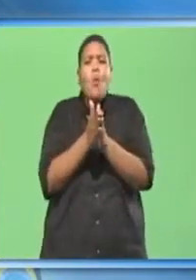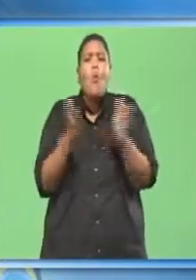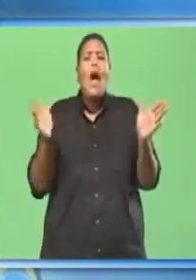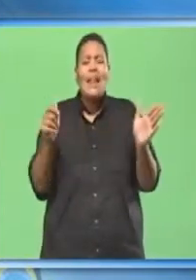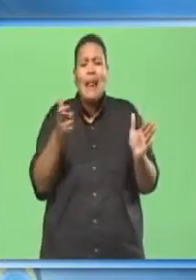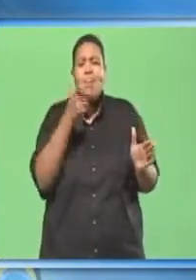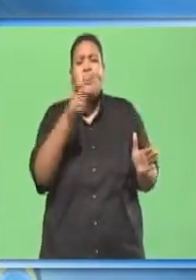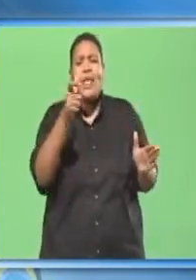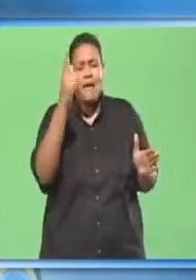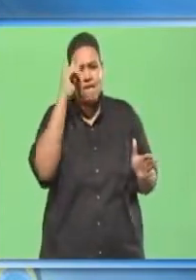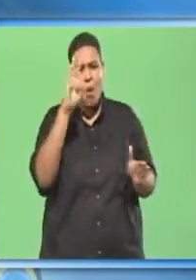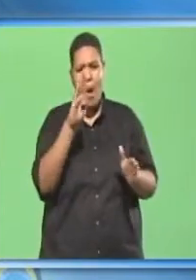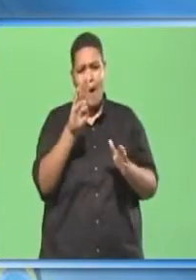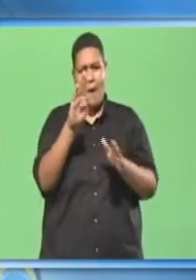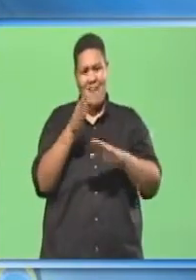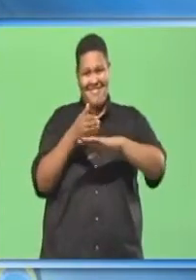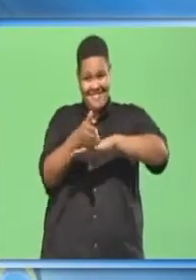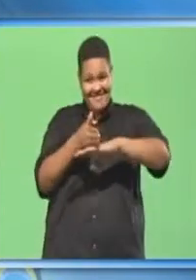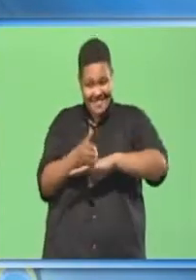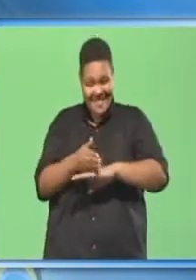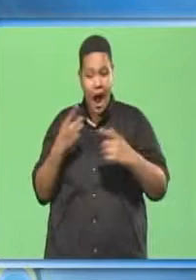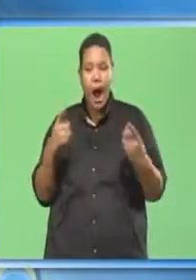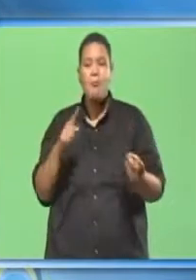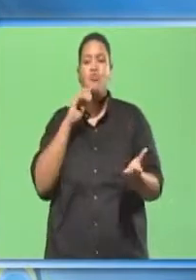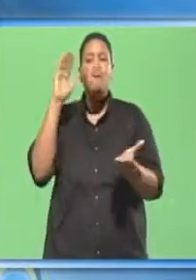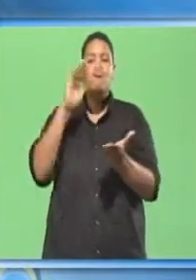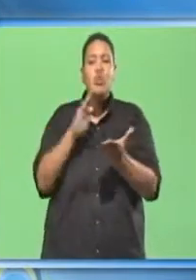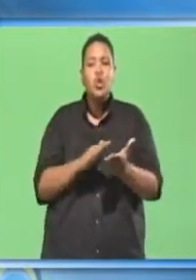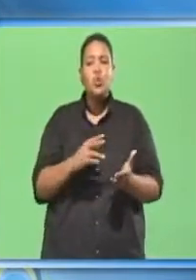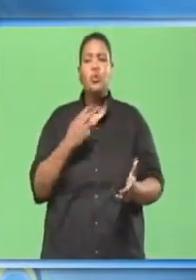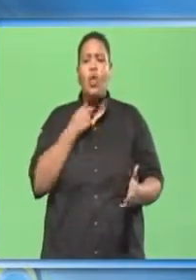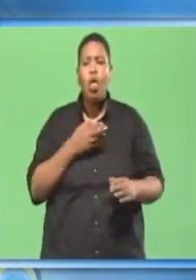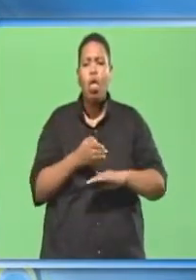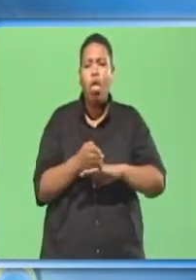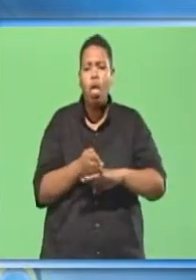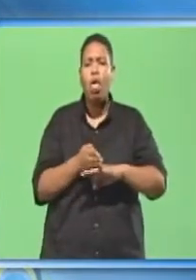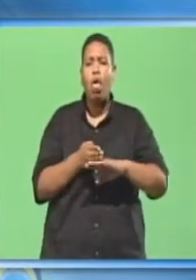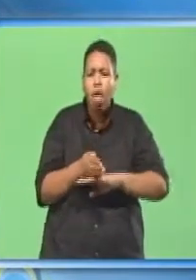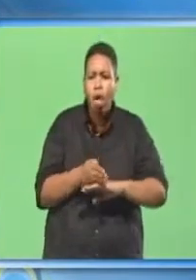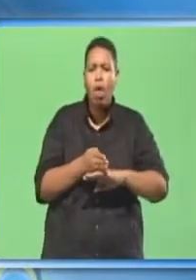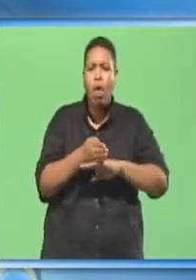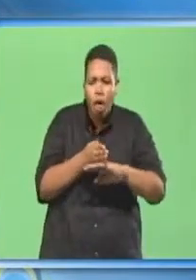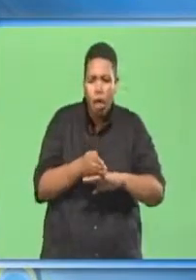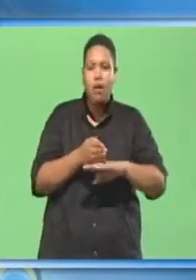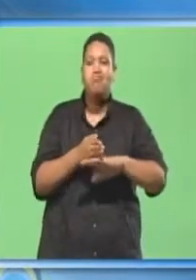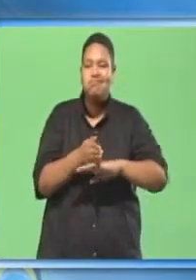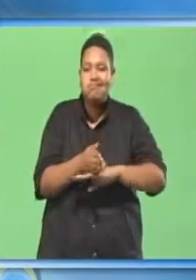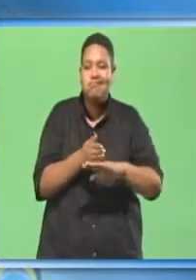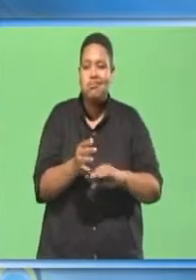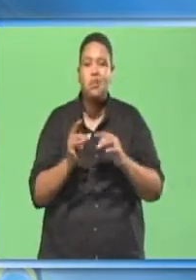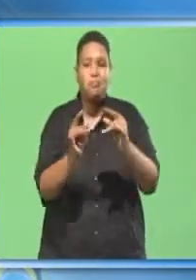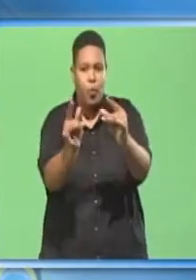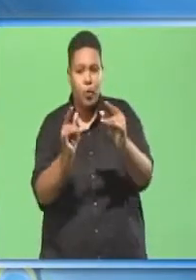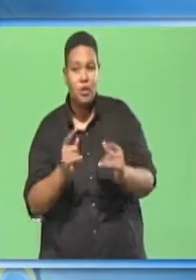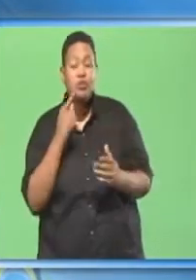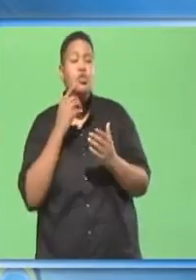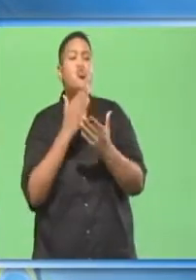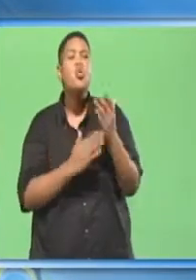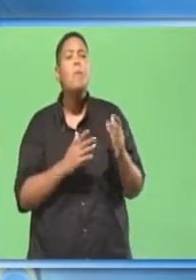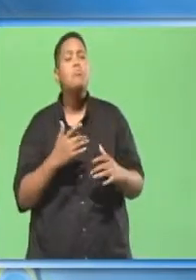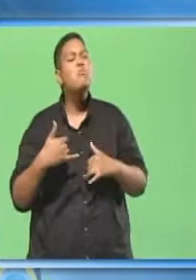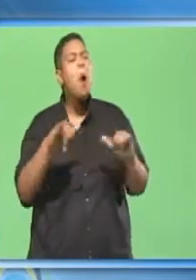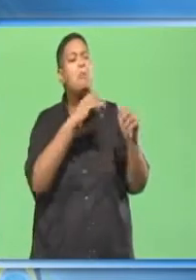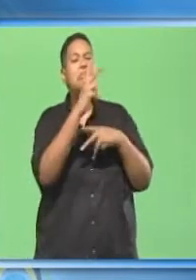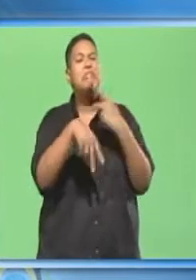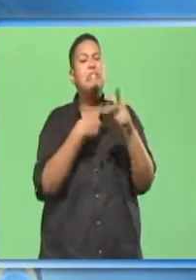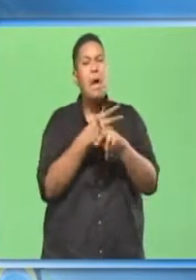thickness of the blade, thus reducing friction between the blade and the wood. The following are some common types of hand